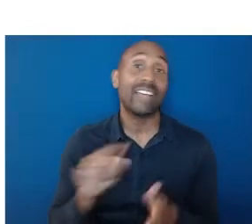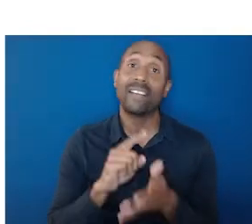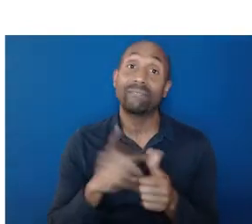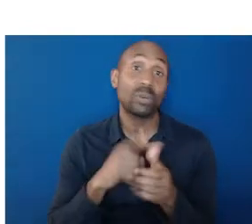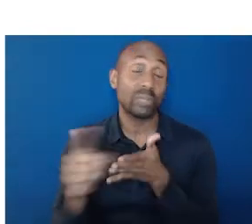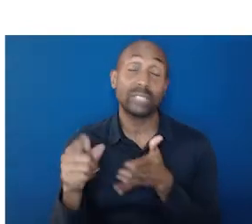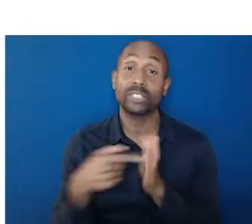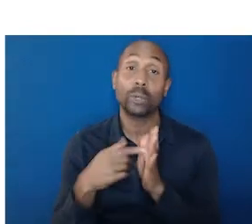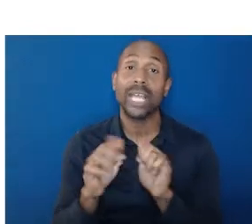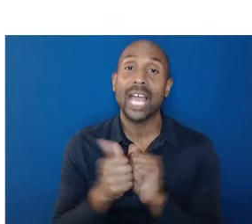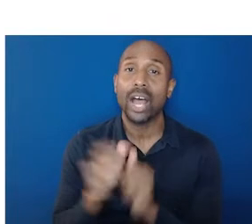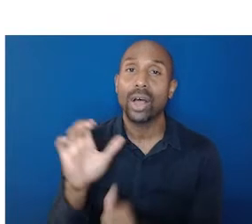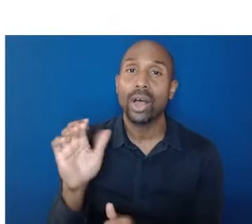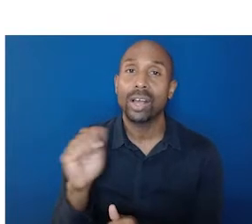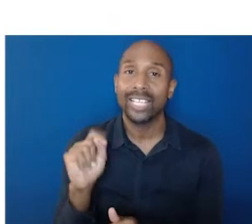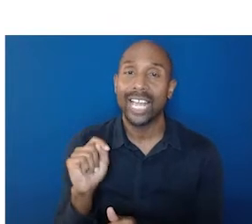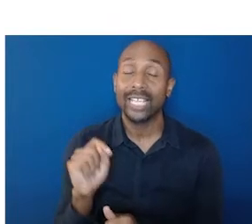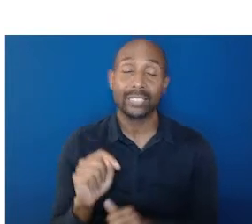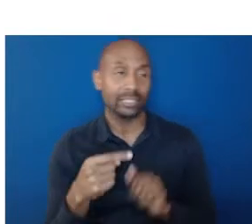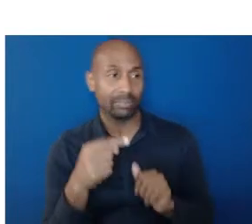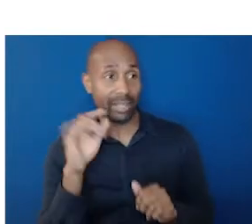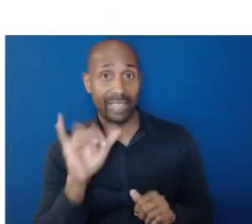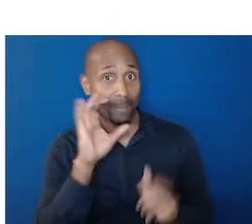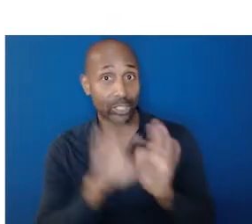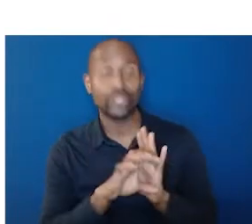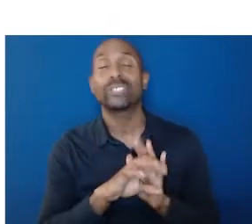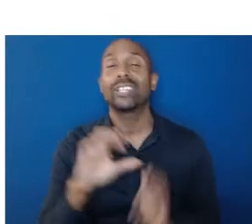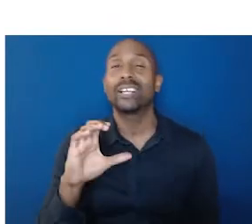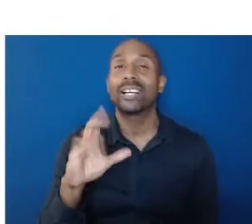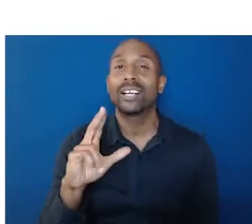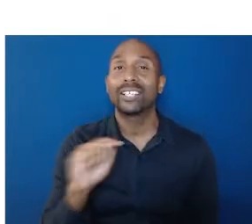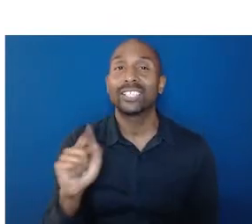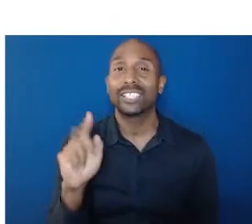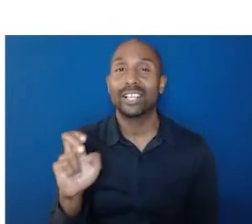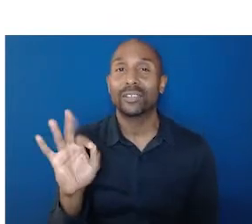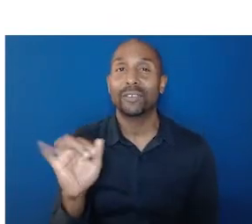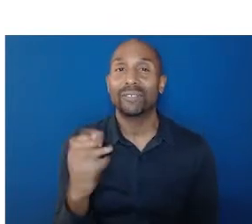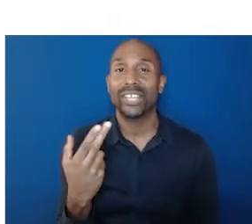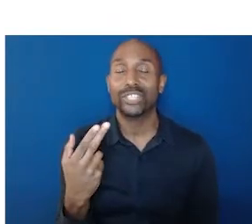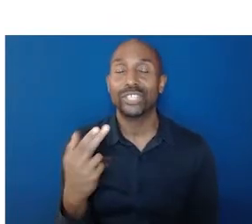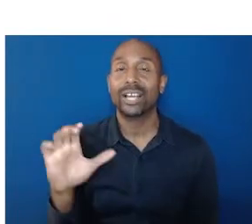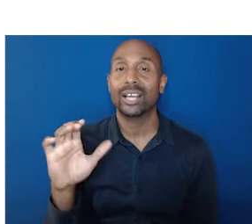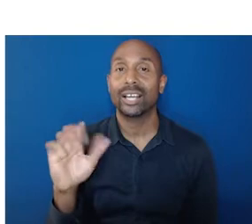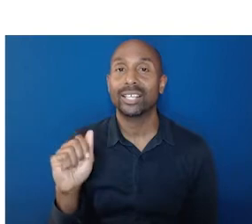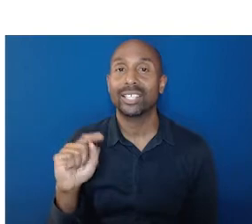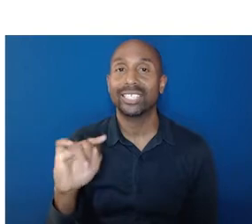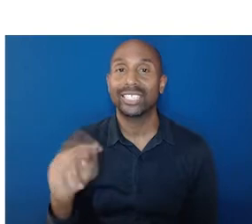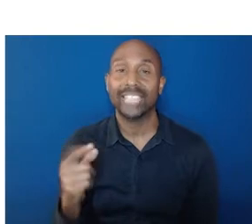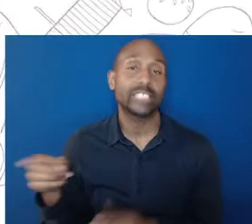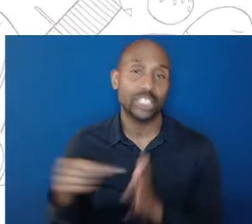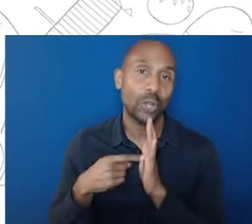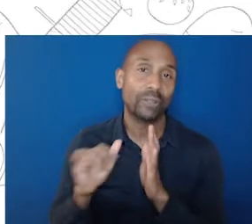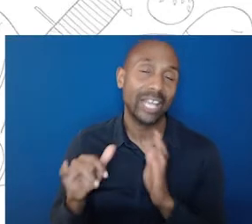And this is a photo of cuttlefish casting, where he gave me an example of that. So, you